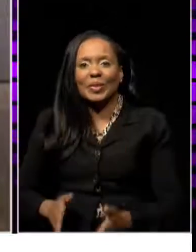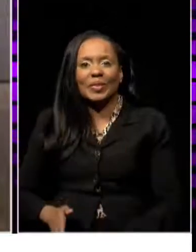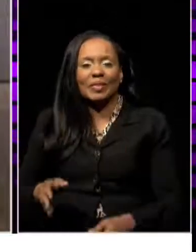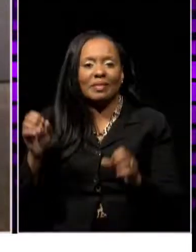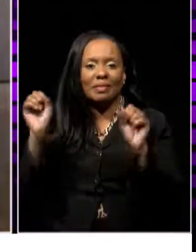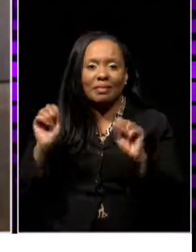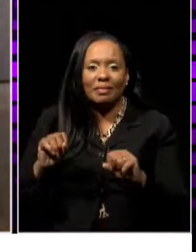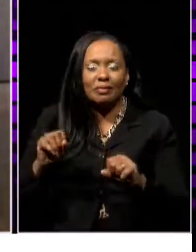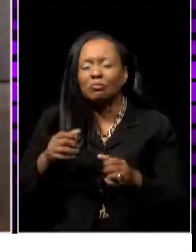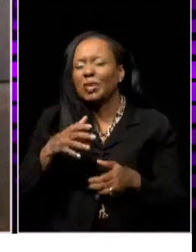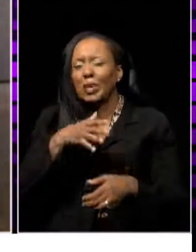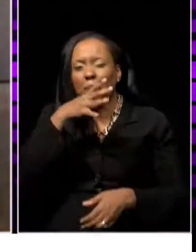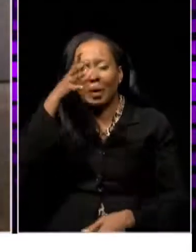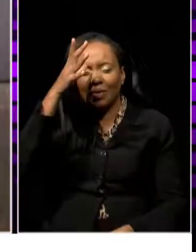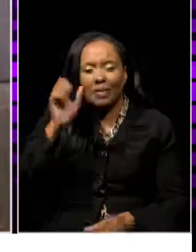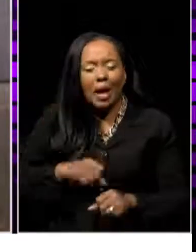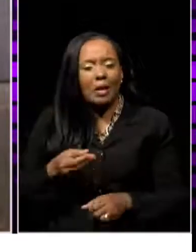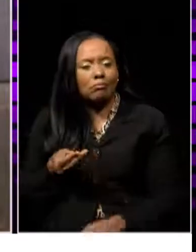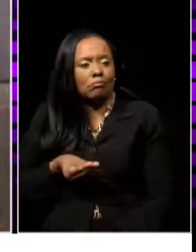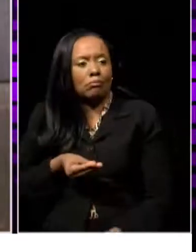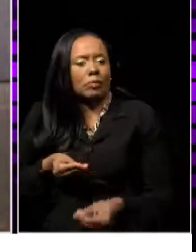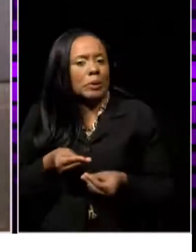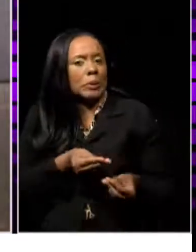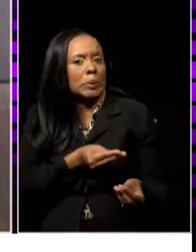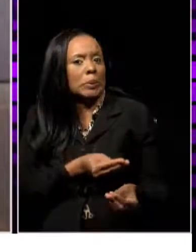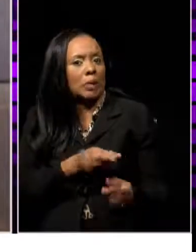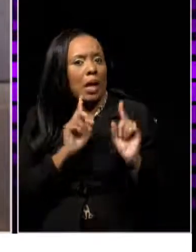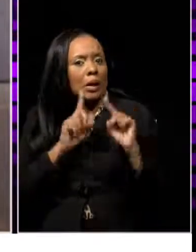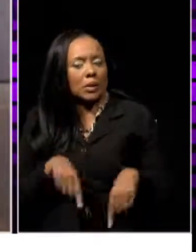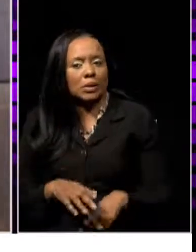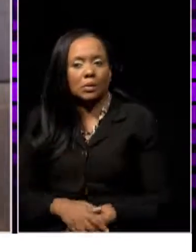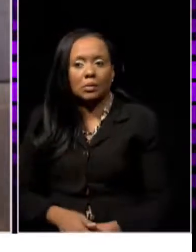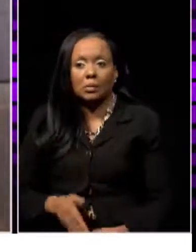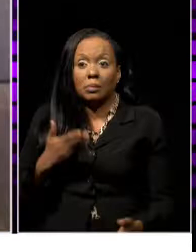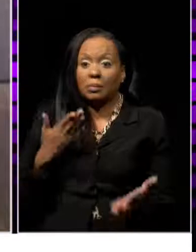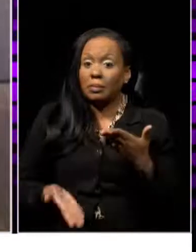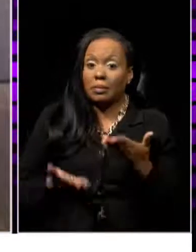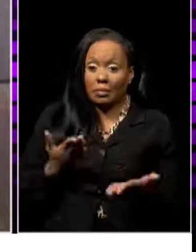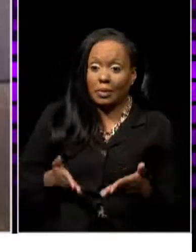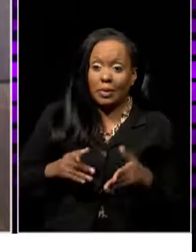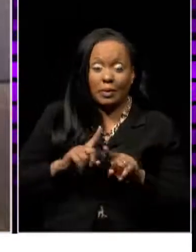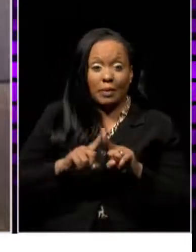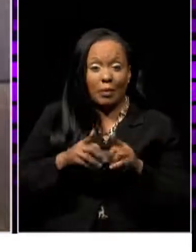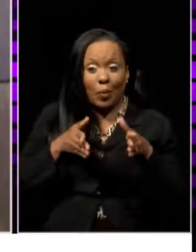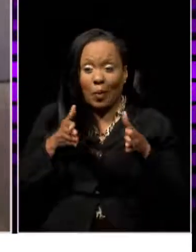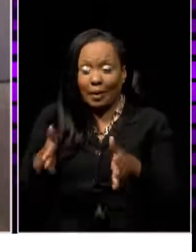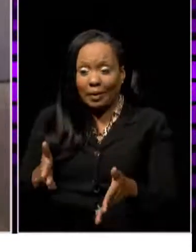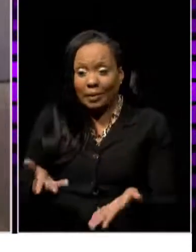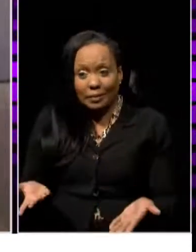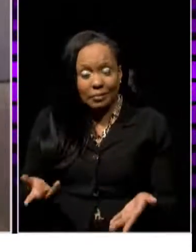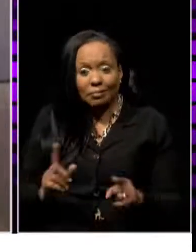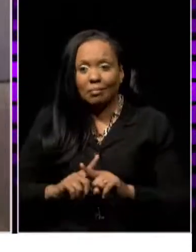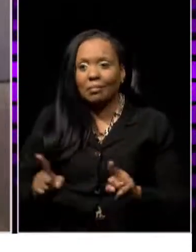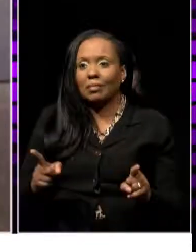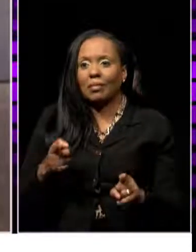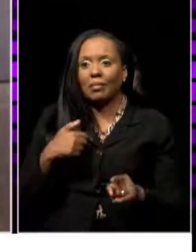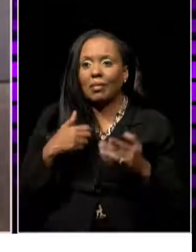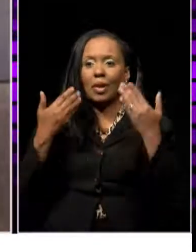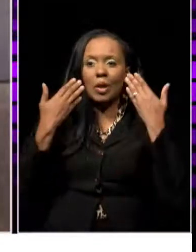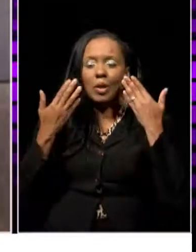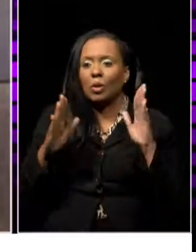remote environment. I can't say no. Maybe there are ways, but as it is now, I cannot see. I cannot